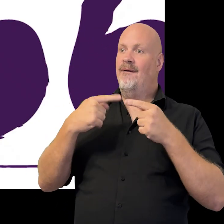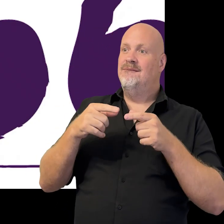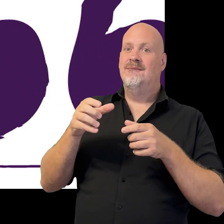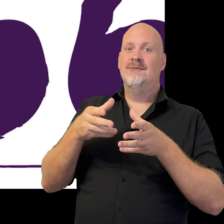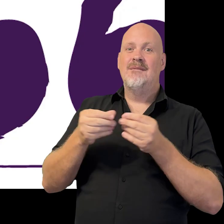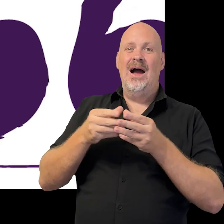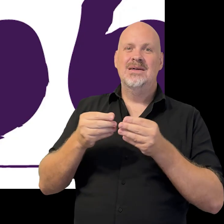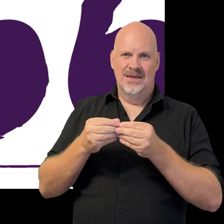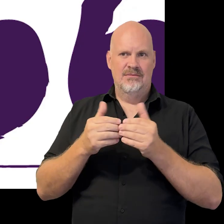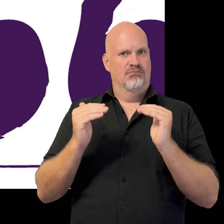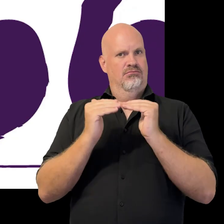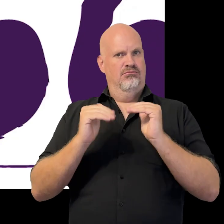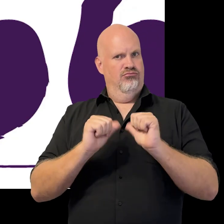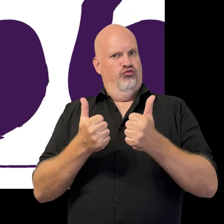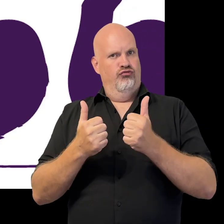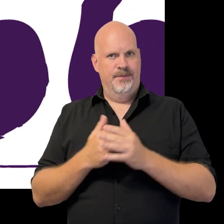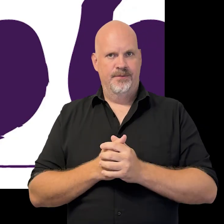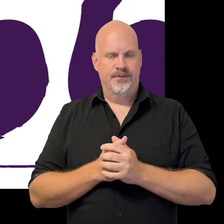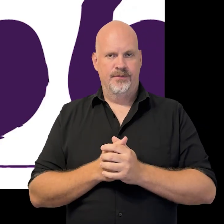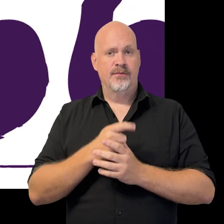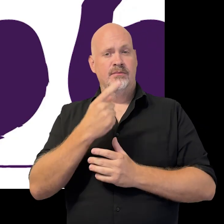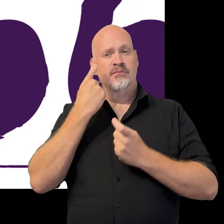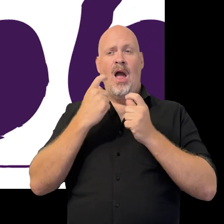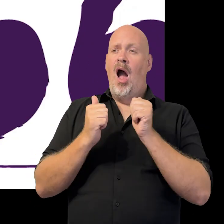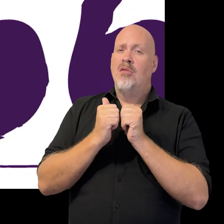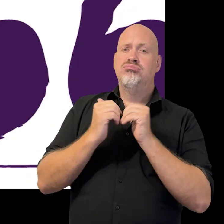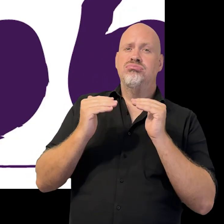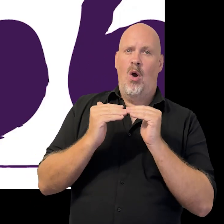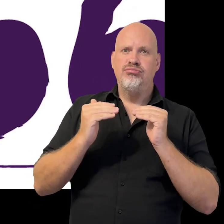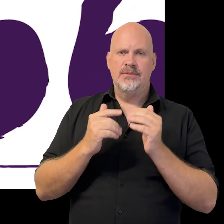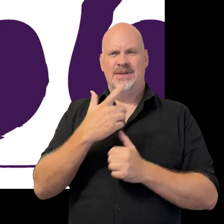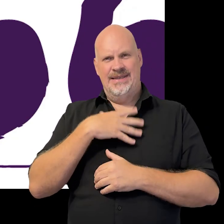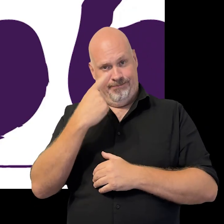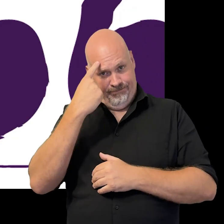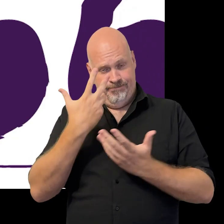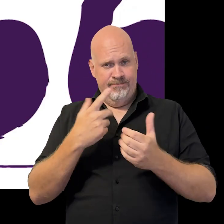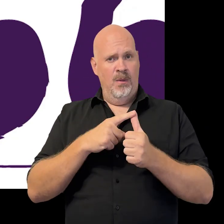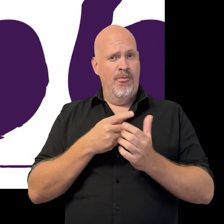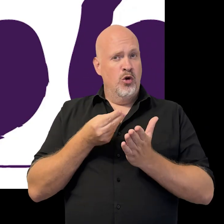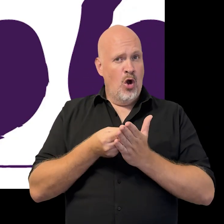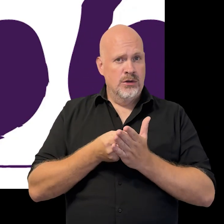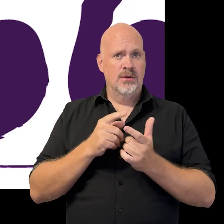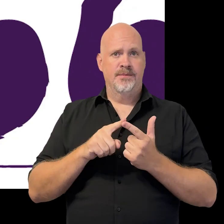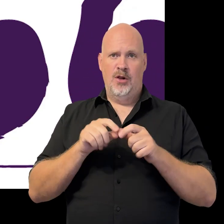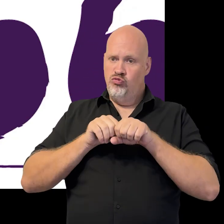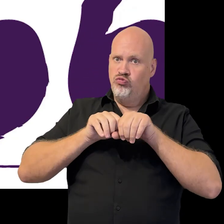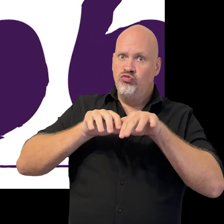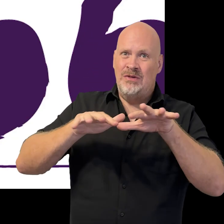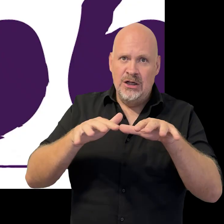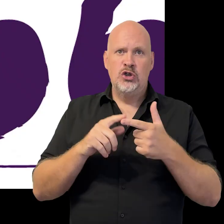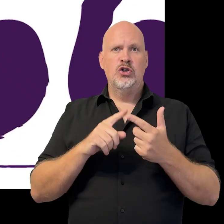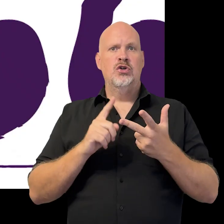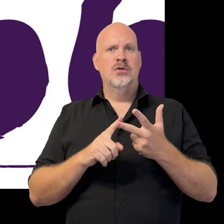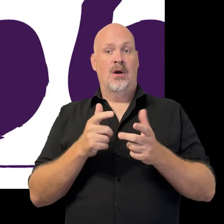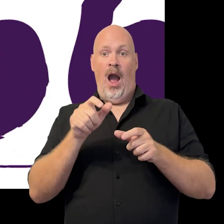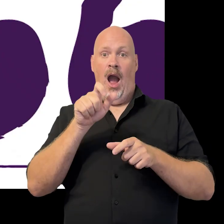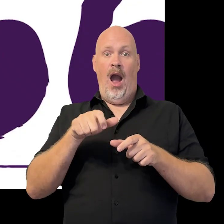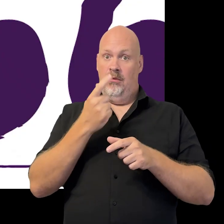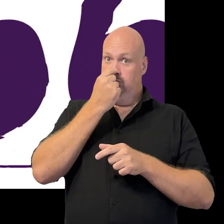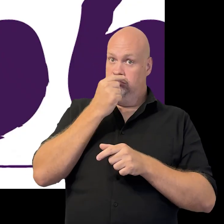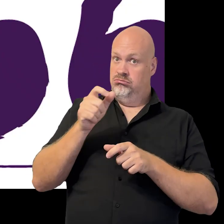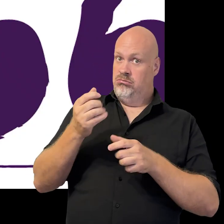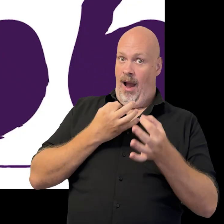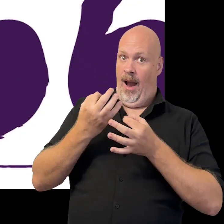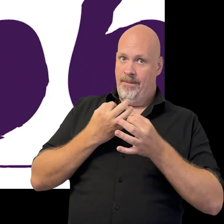you consider that you did well, but also identify areas for future personal development that you'd be able to